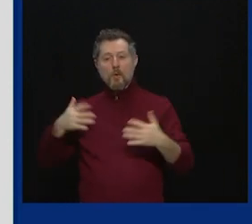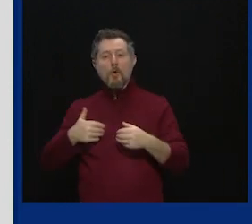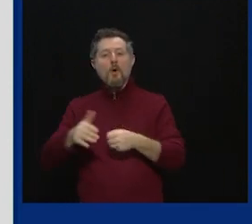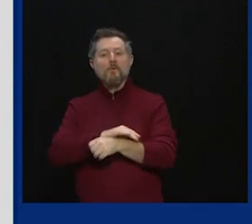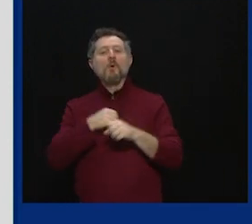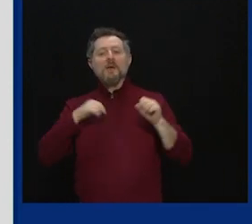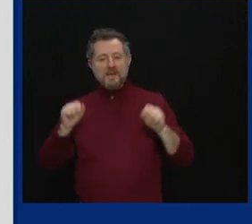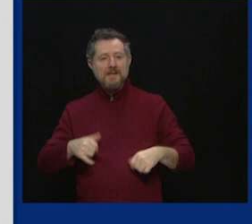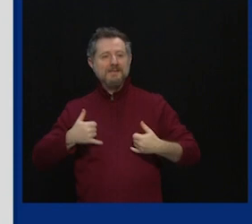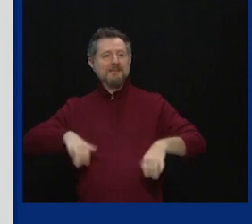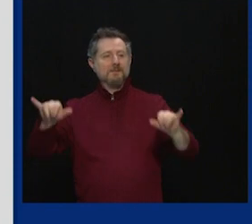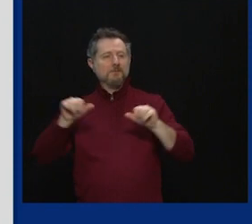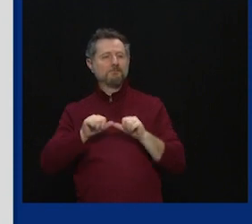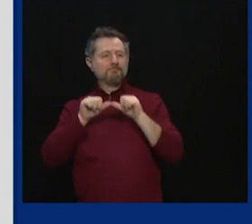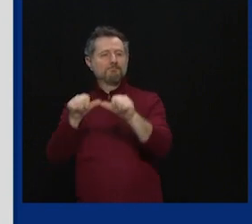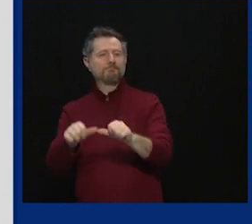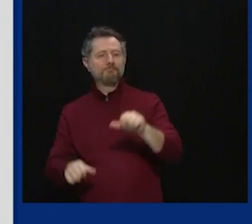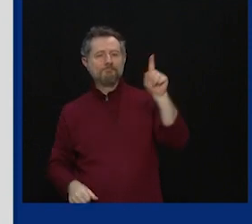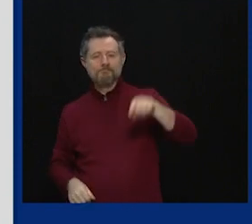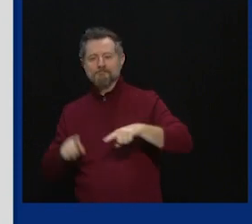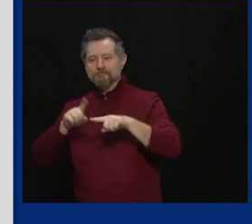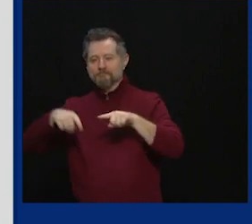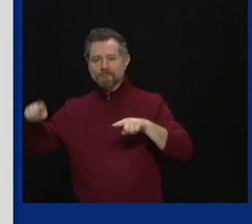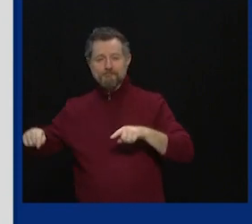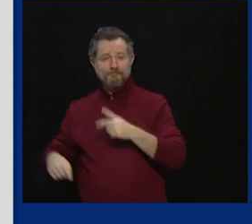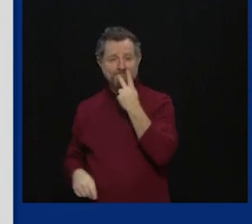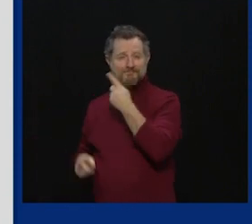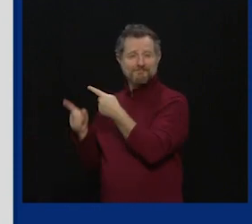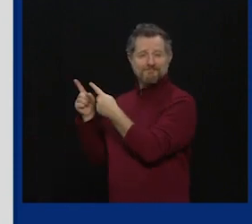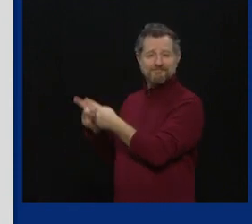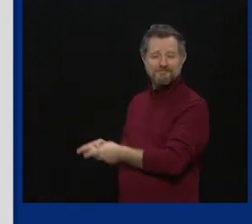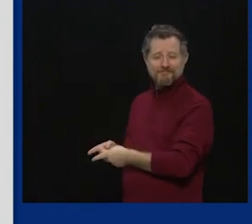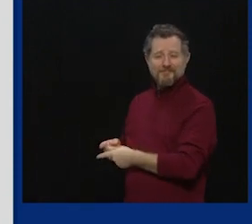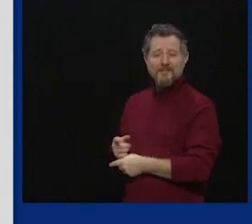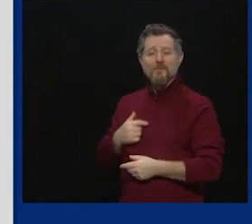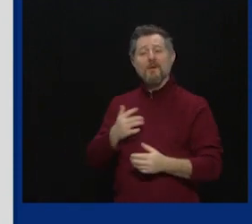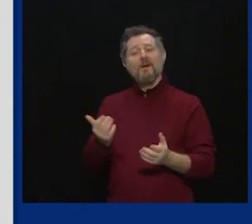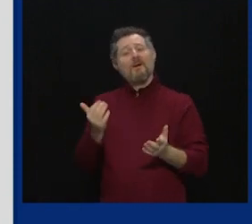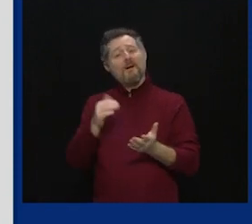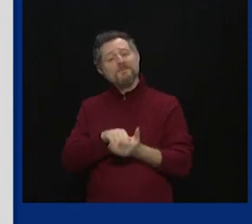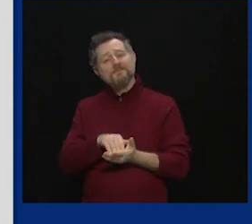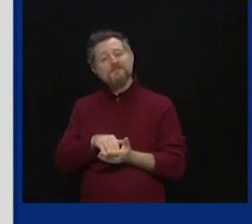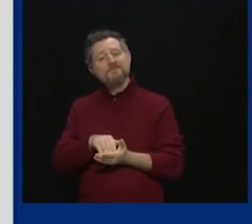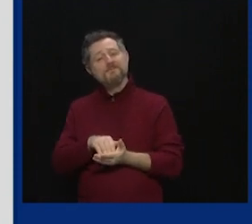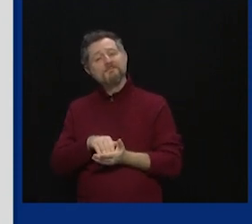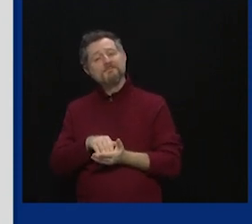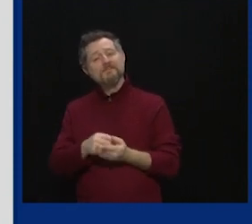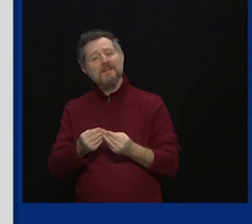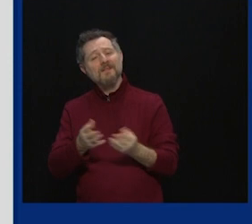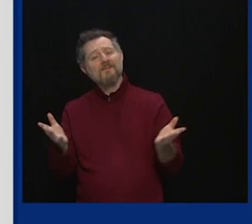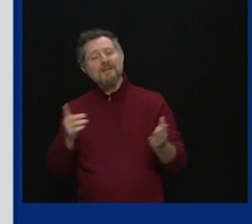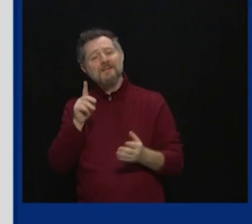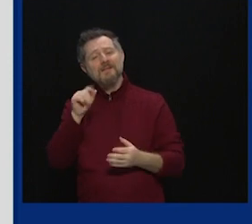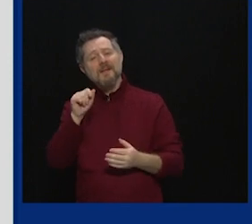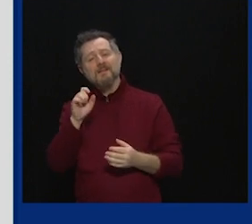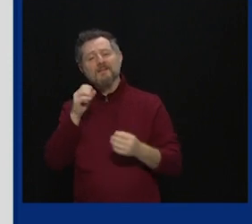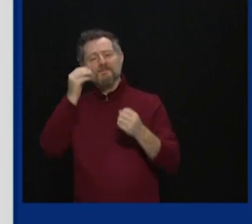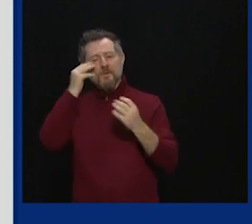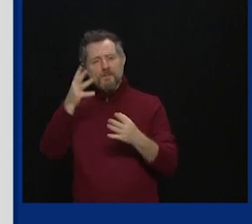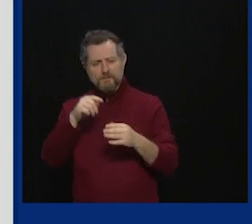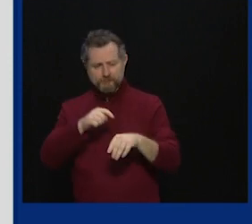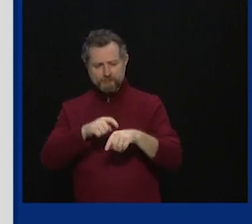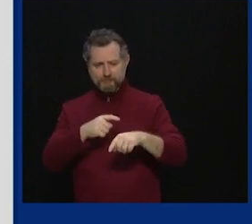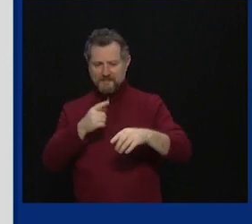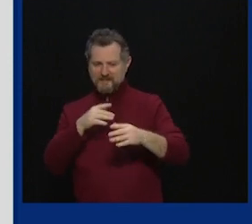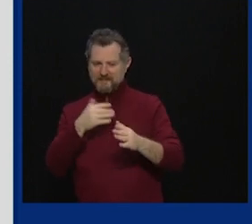this. Again, giving dates, telegraph that this is not a permanent situation.